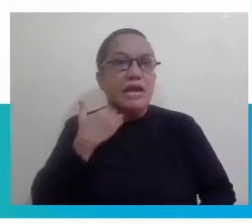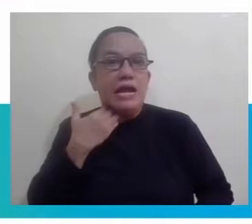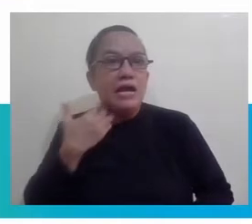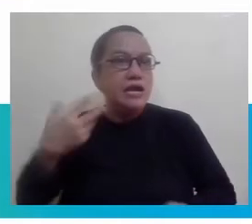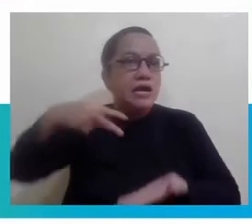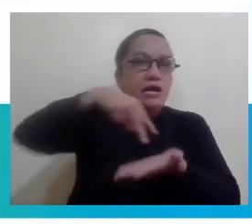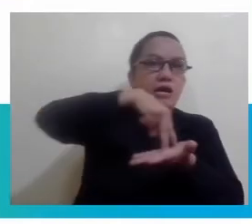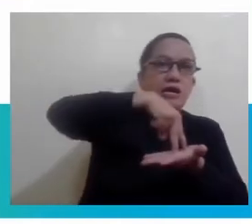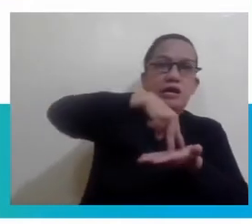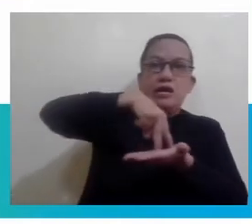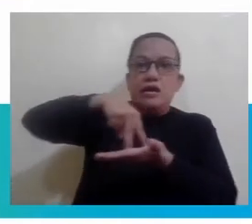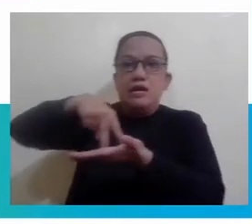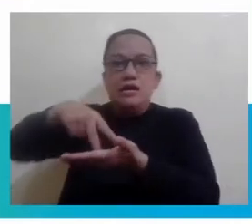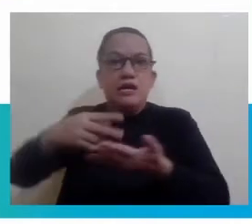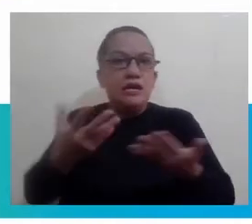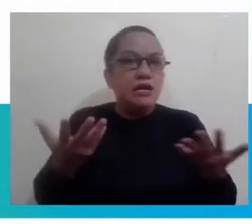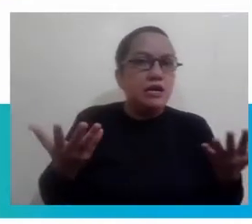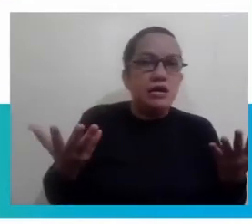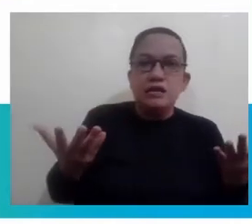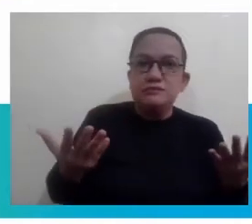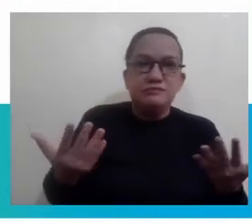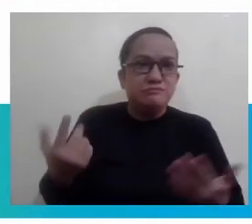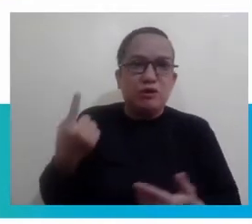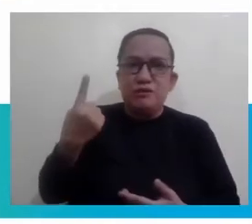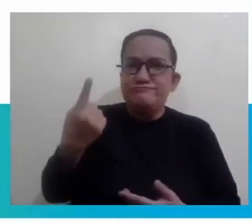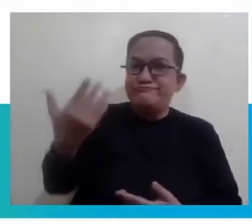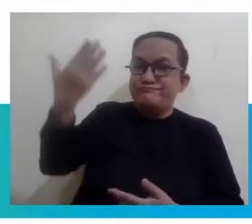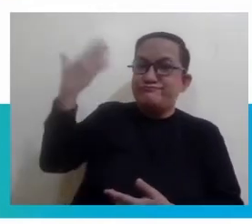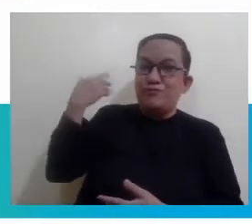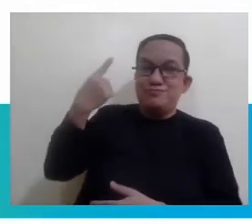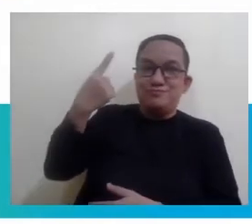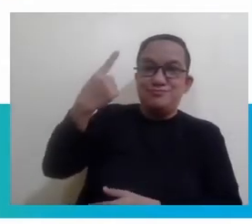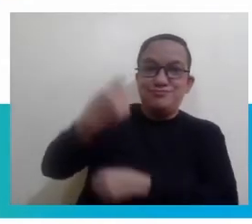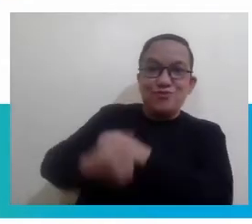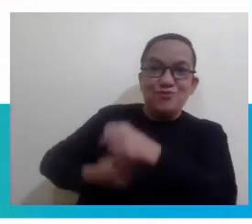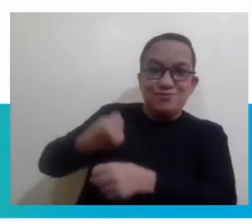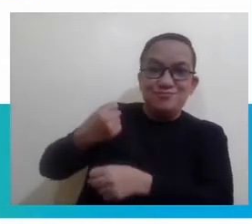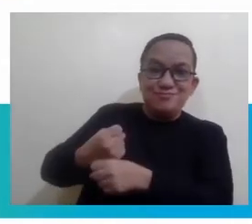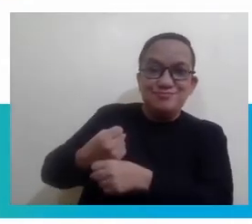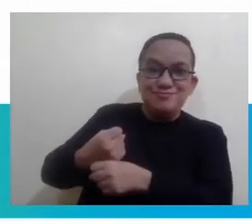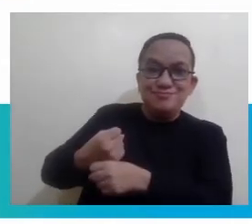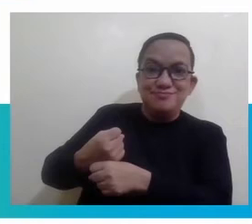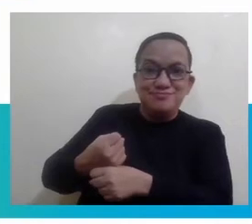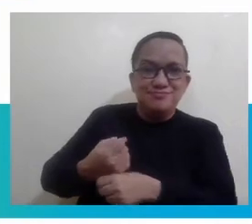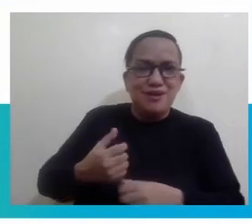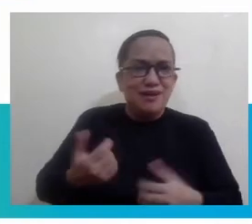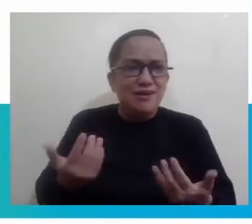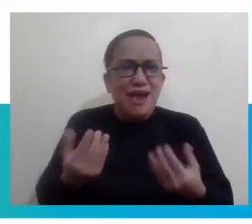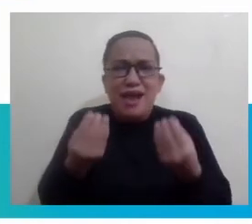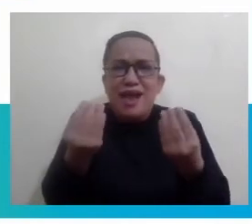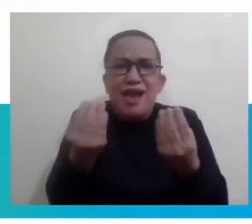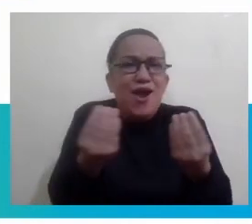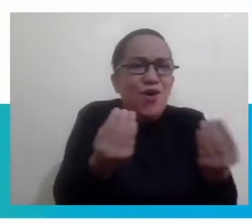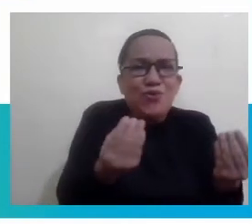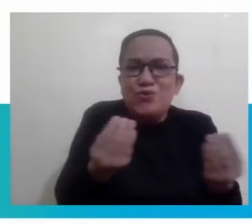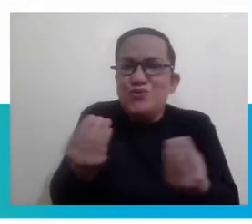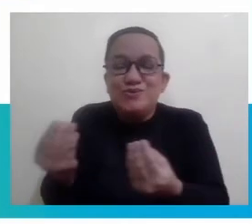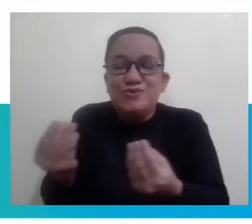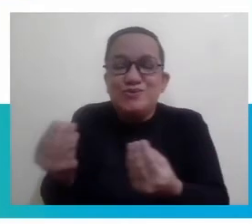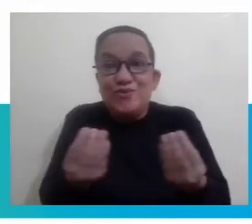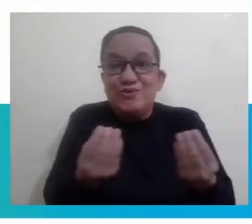year until this year, we've seen a trend that people migrating back to the communities.